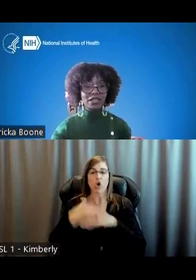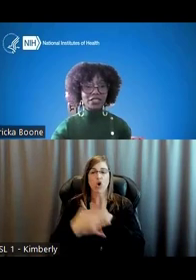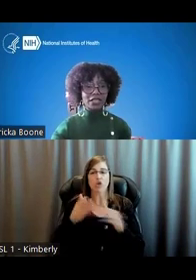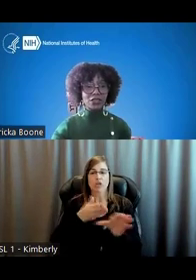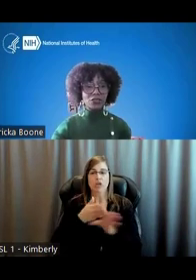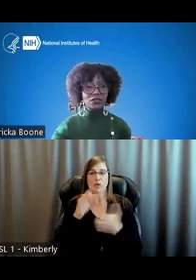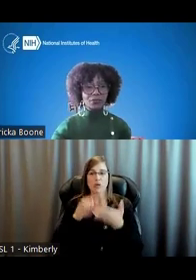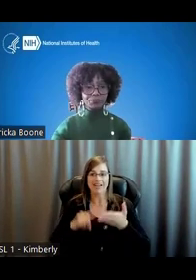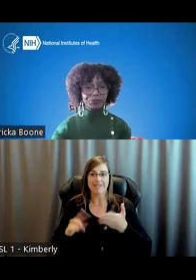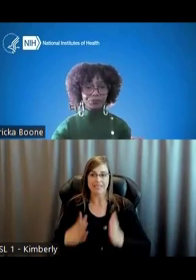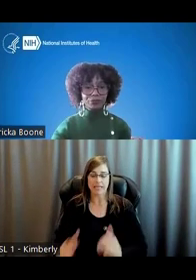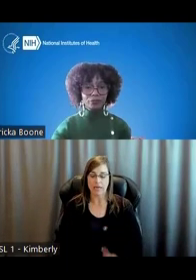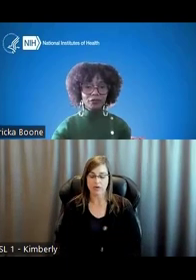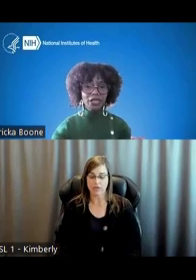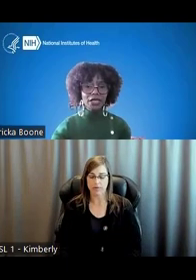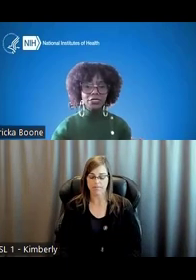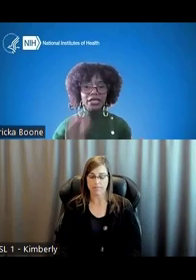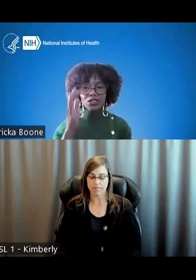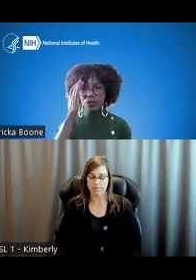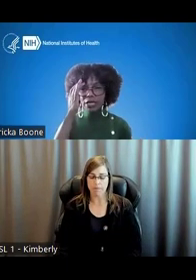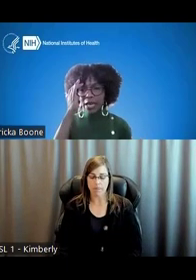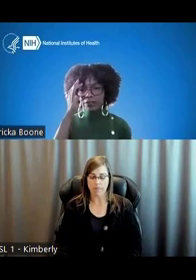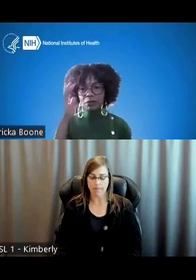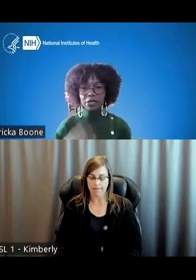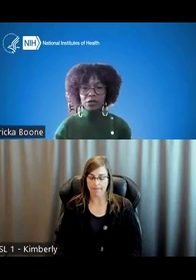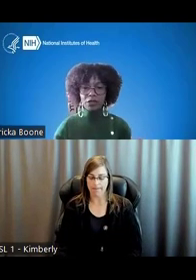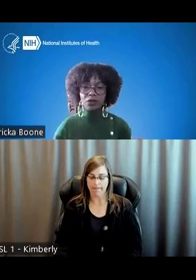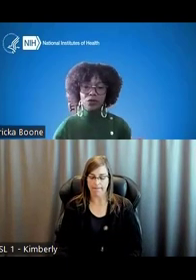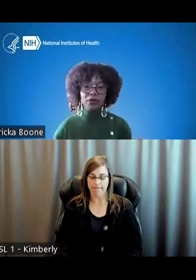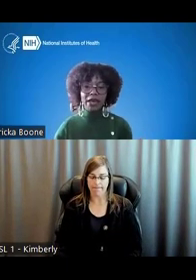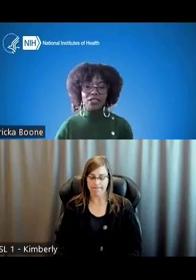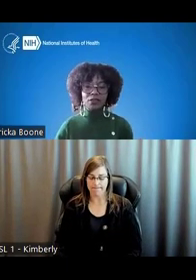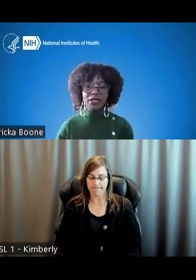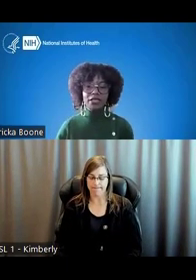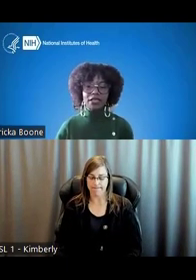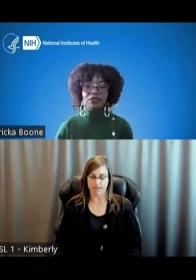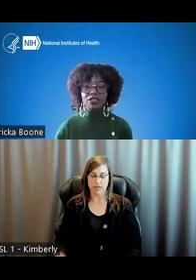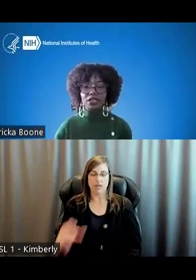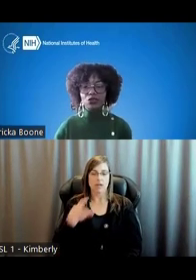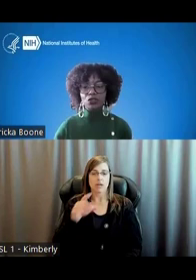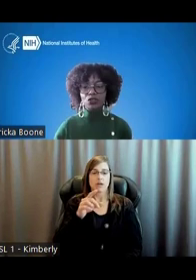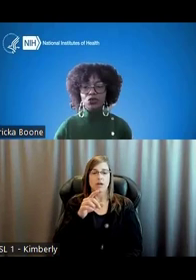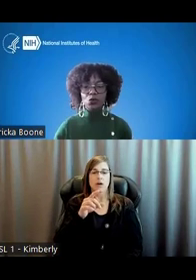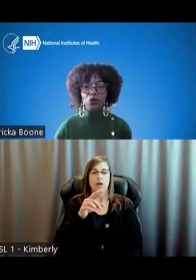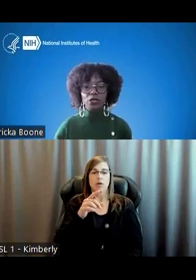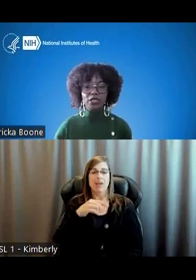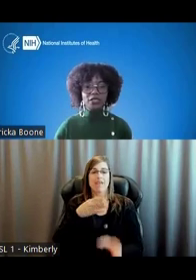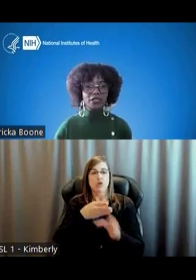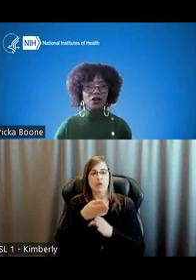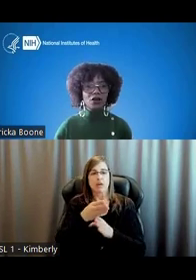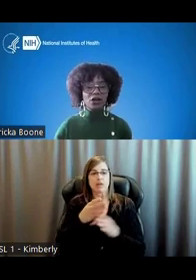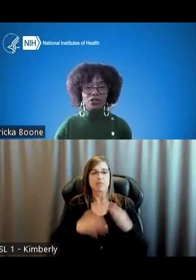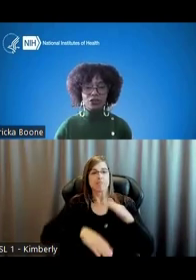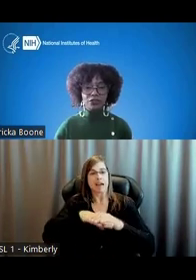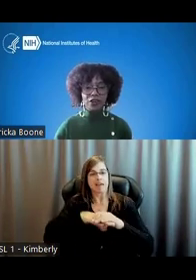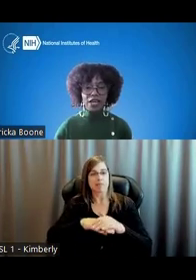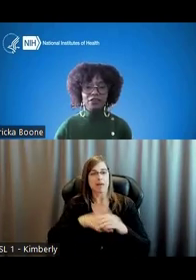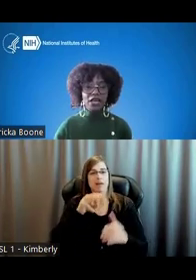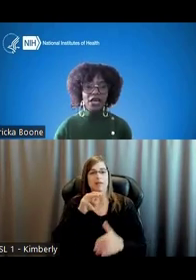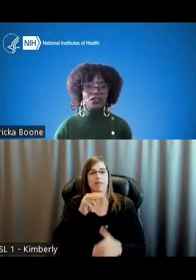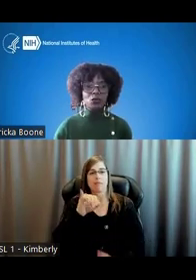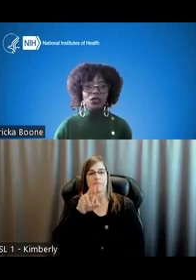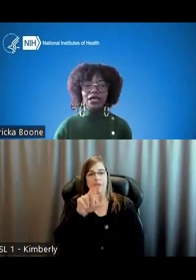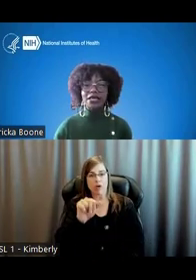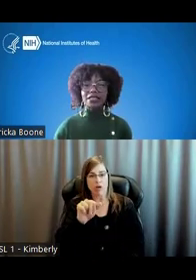career investigators. Next, we have the MIR, or the Maximizing Investigators Research Award. It's an